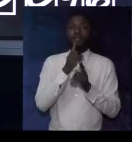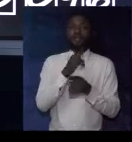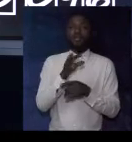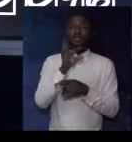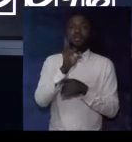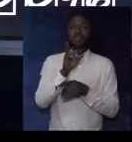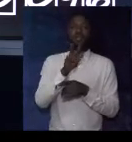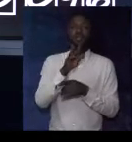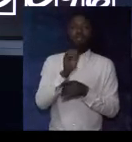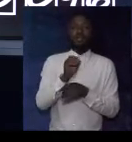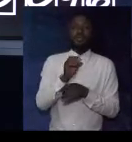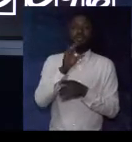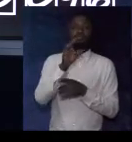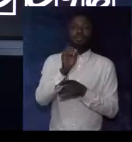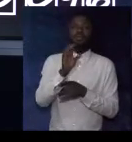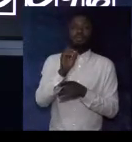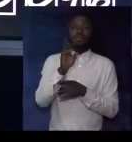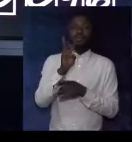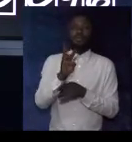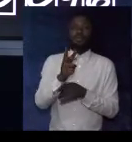my friend.